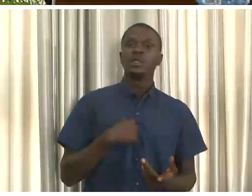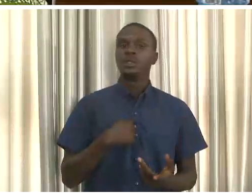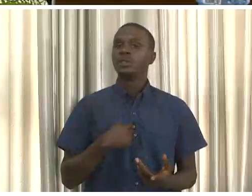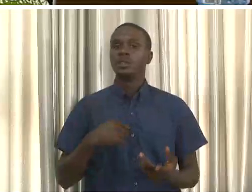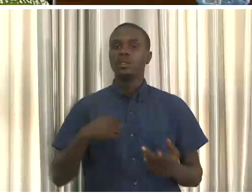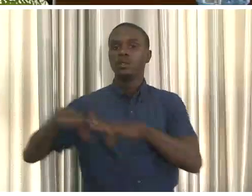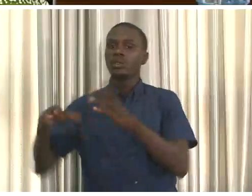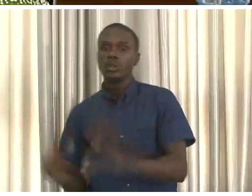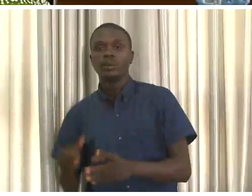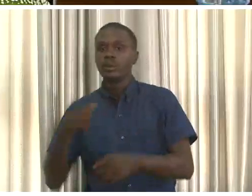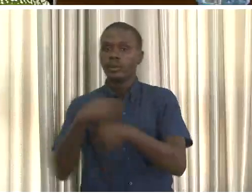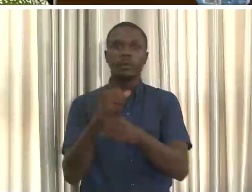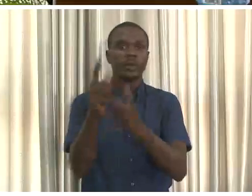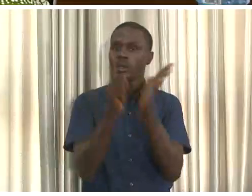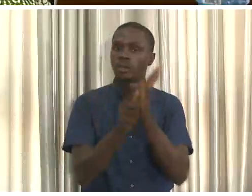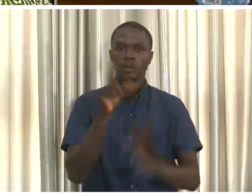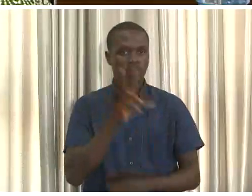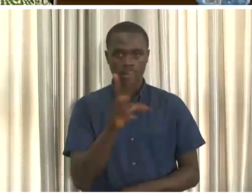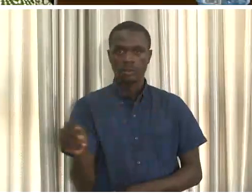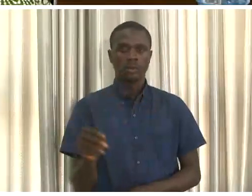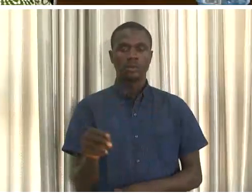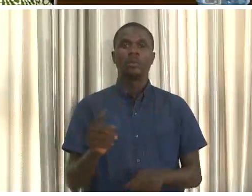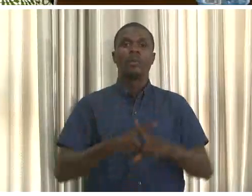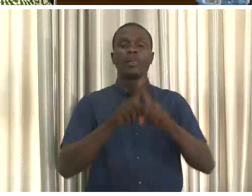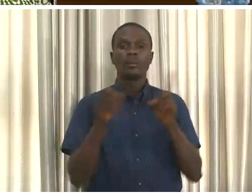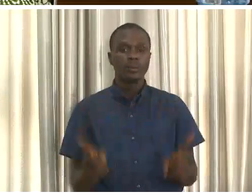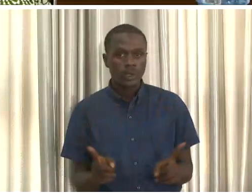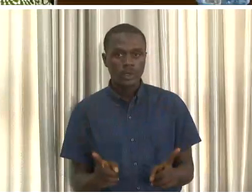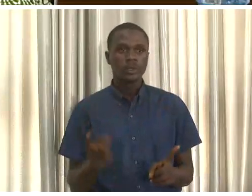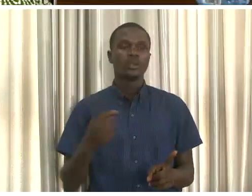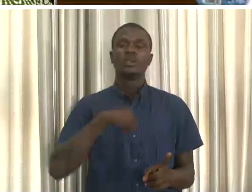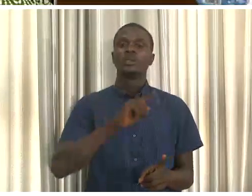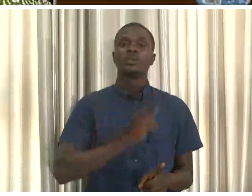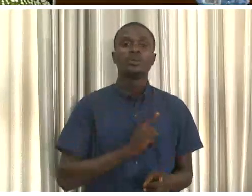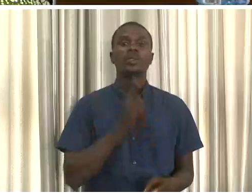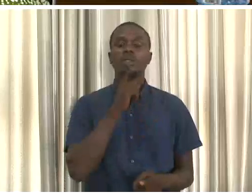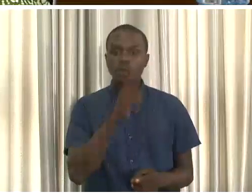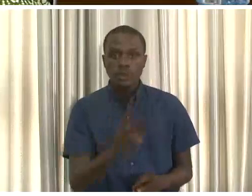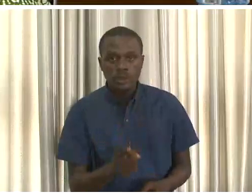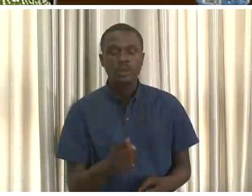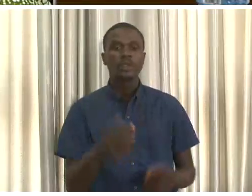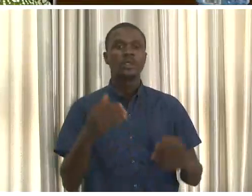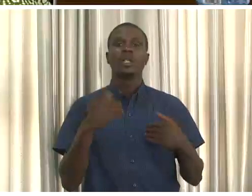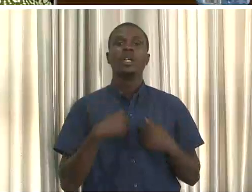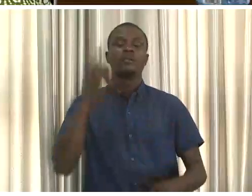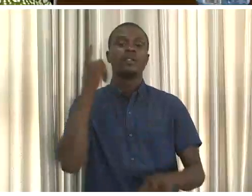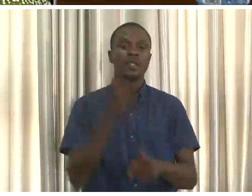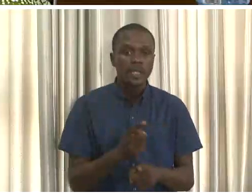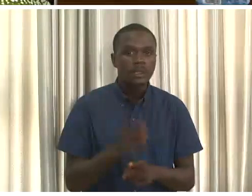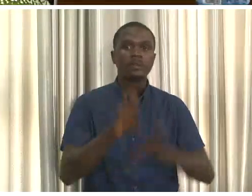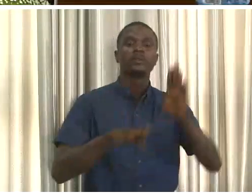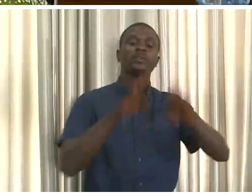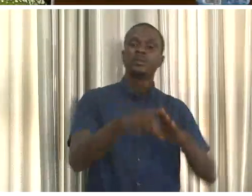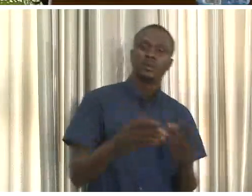around protest, we really can't say. Now, if you look at section 26 of the constitution of this country, it gives right for protest. But again, if you go back to